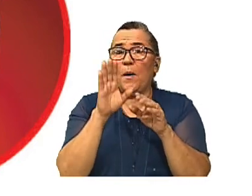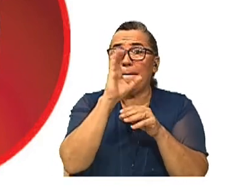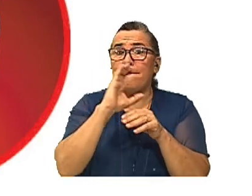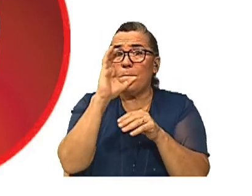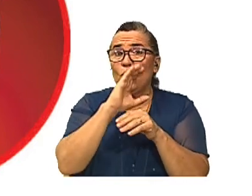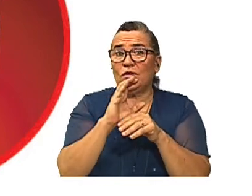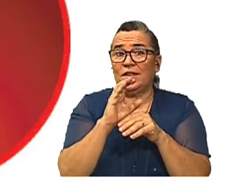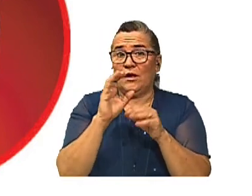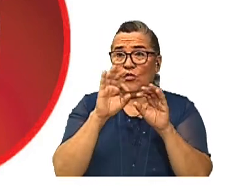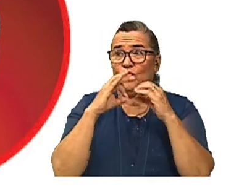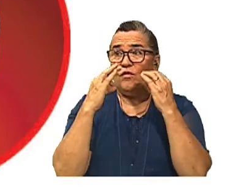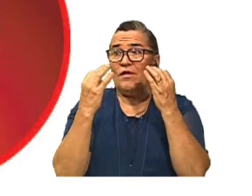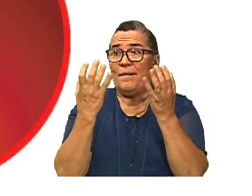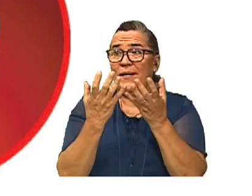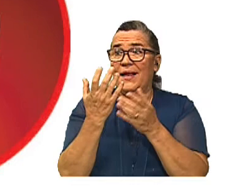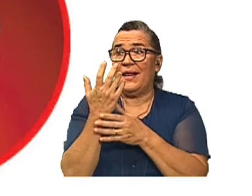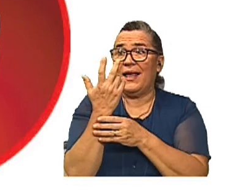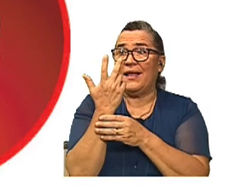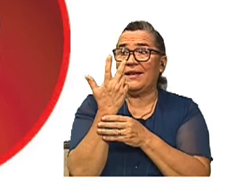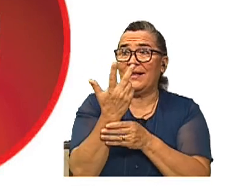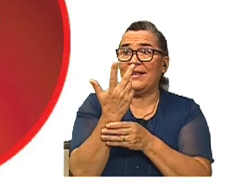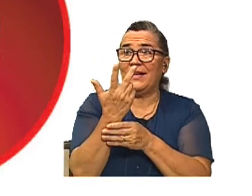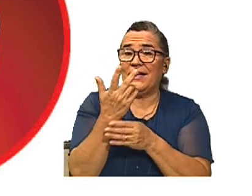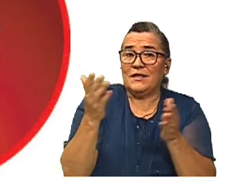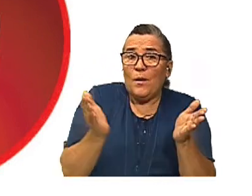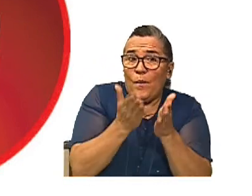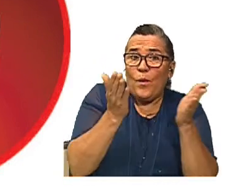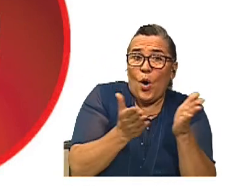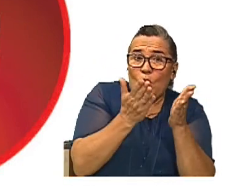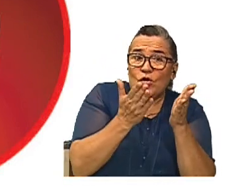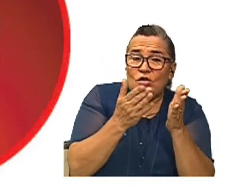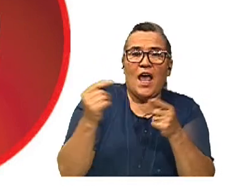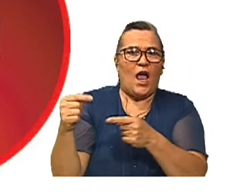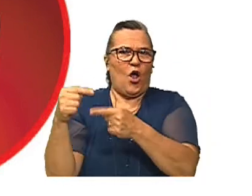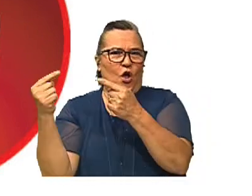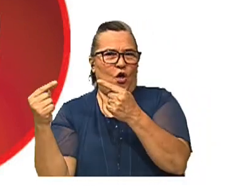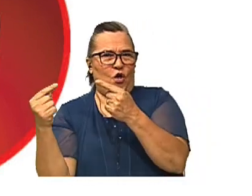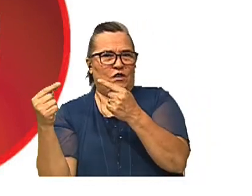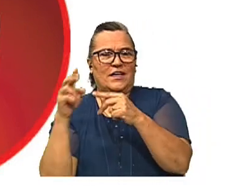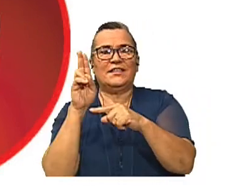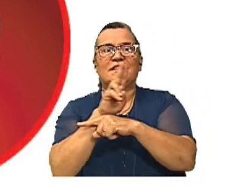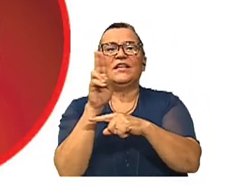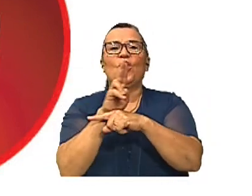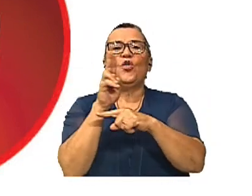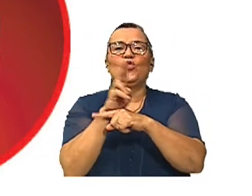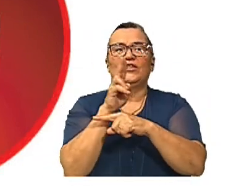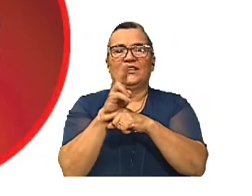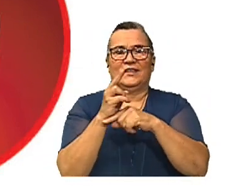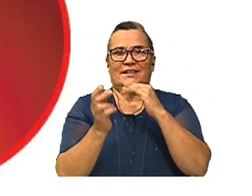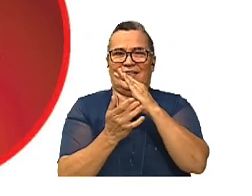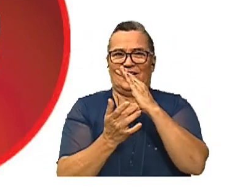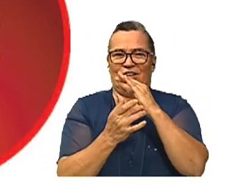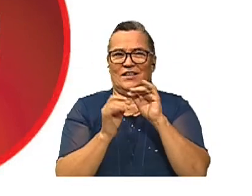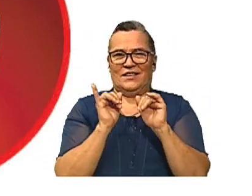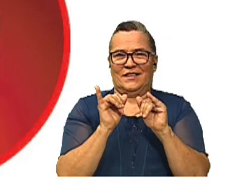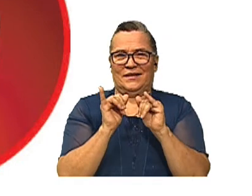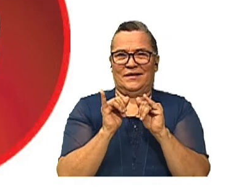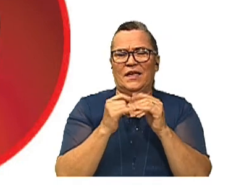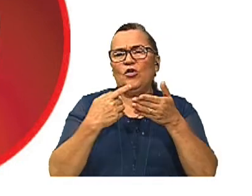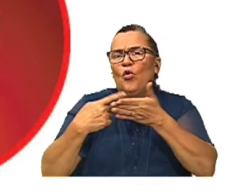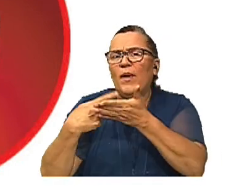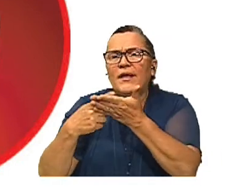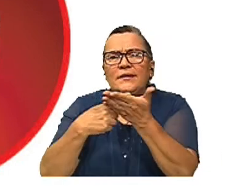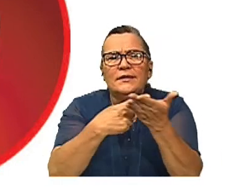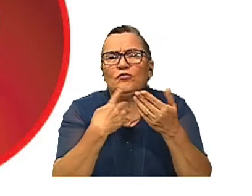pros, and 3 cons you as might. You have to comment them with your